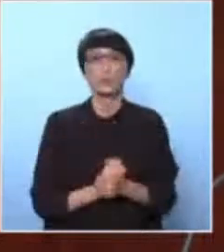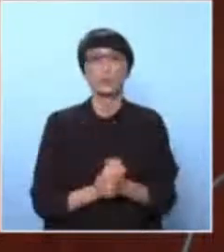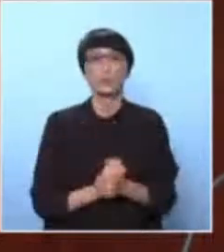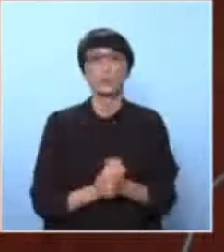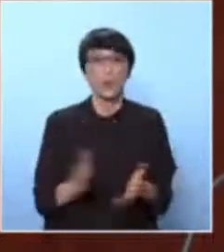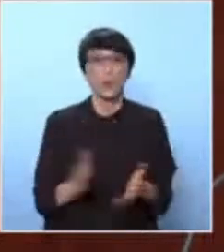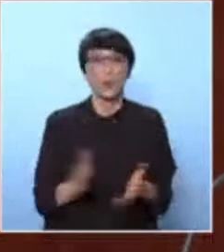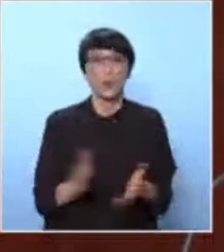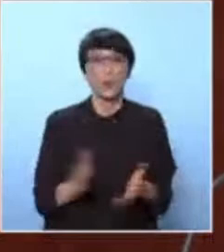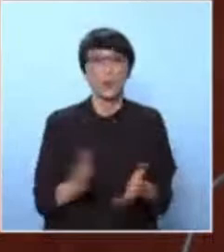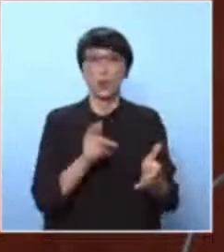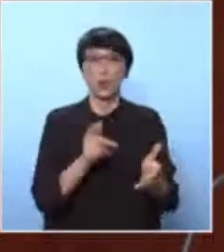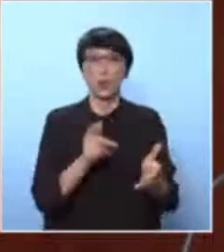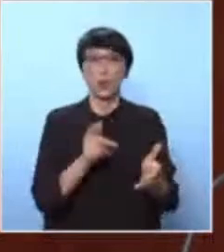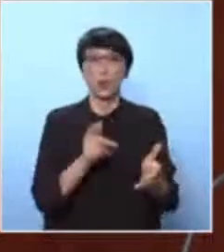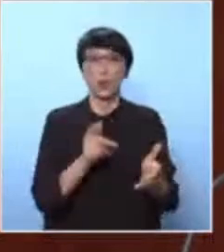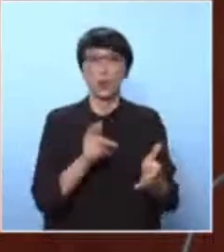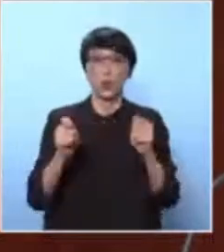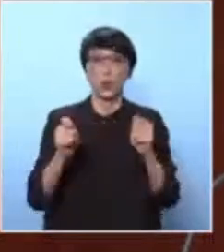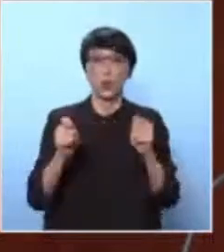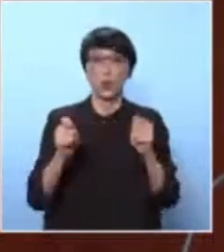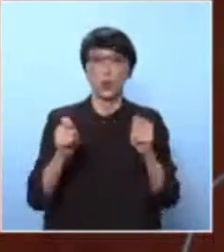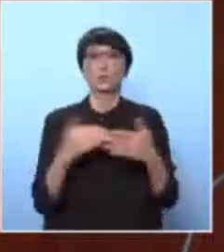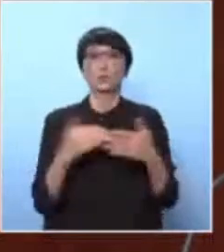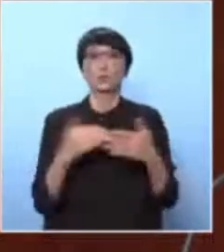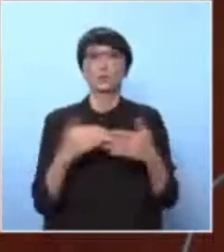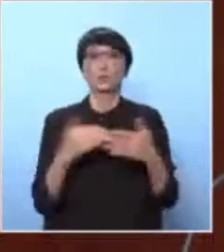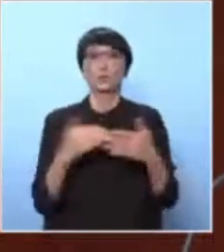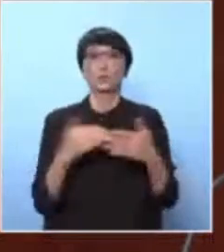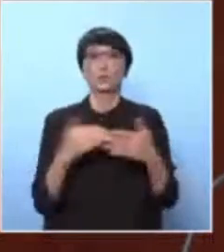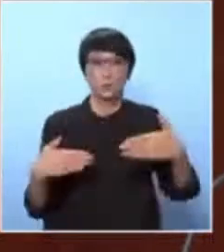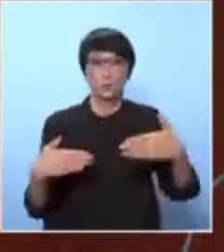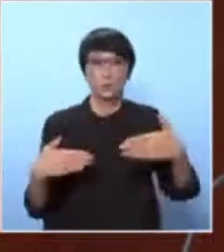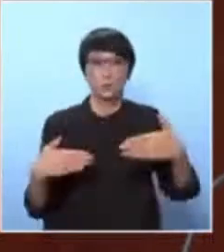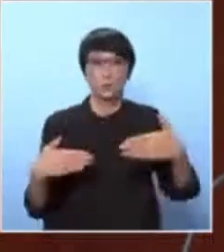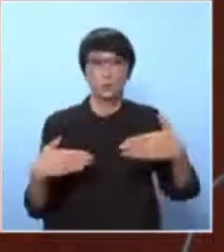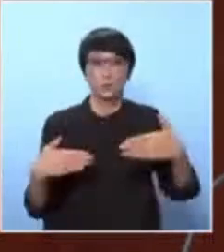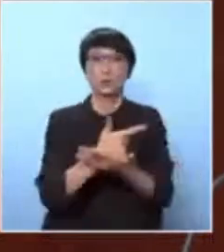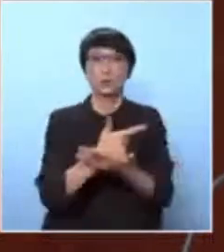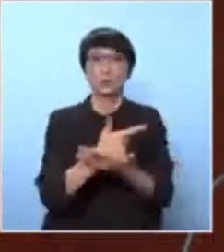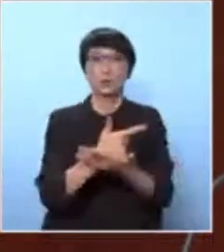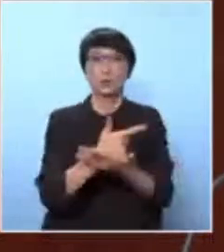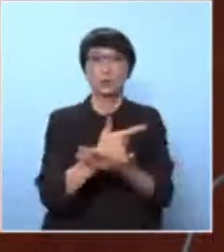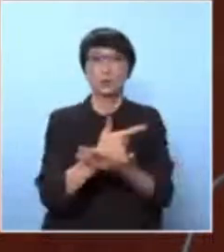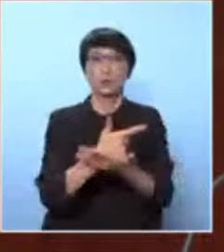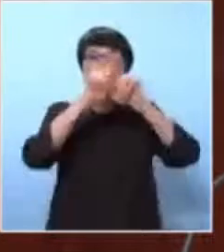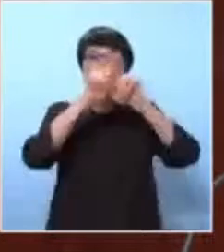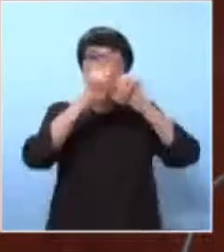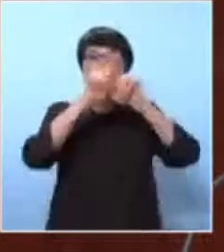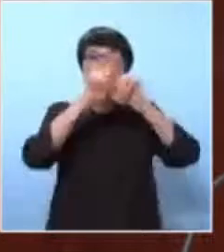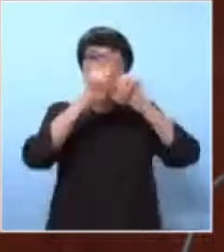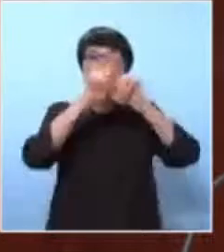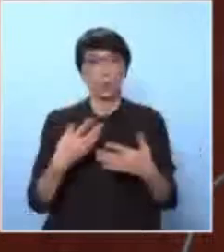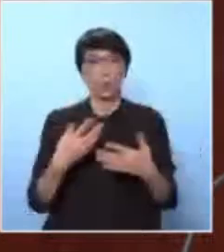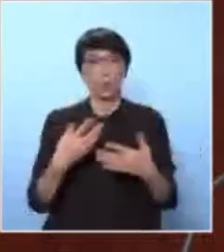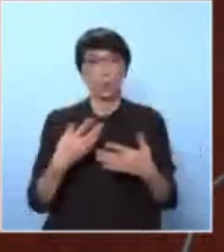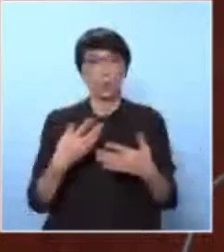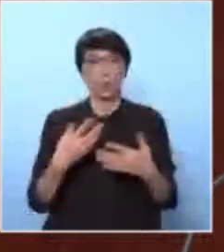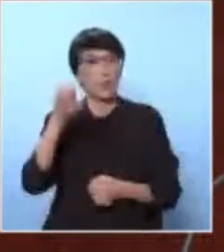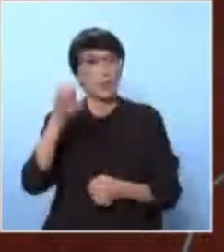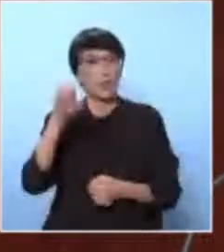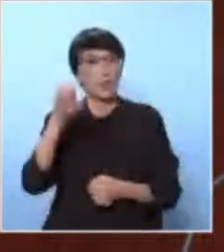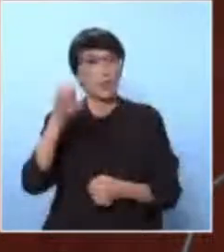Stock Market Liquidity has submitted its reports. I have accepted the Task Force's recommendations and